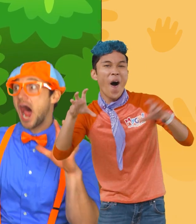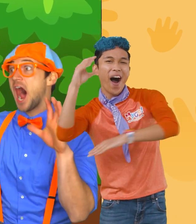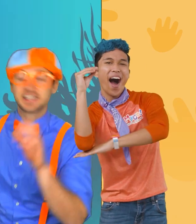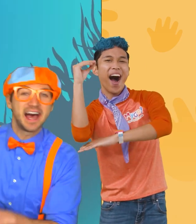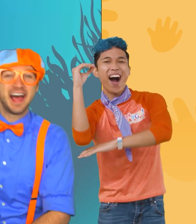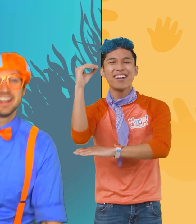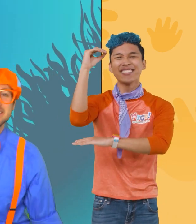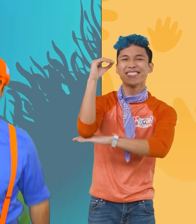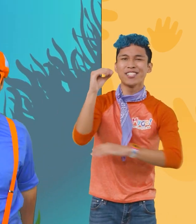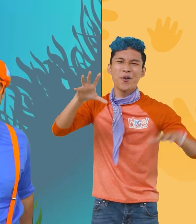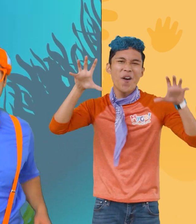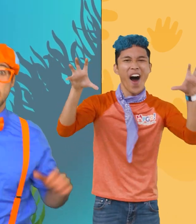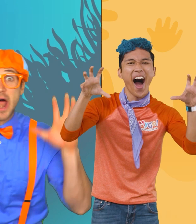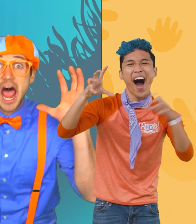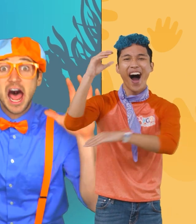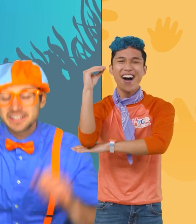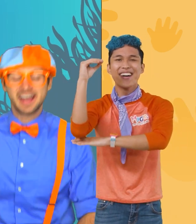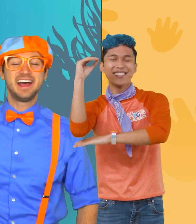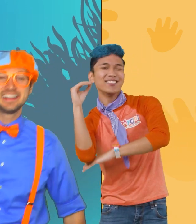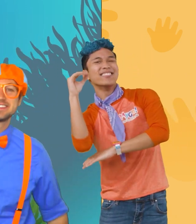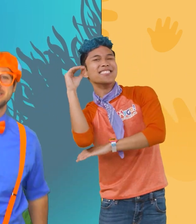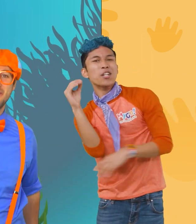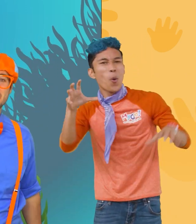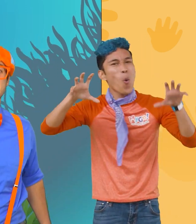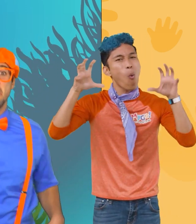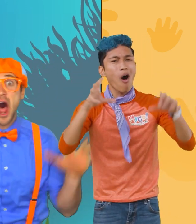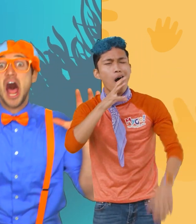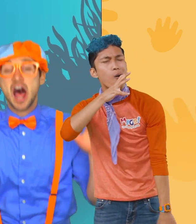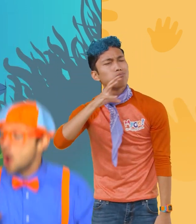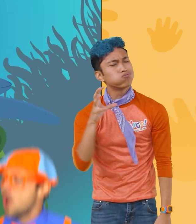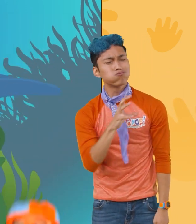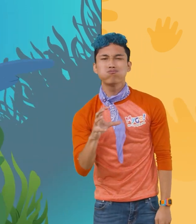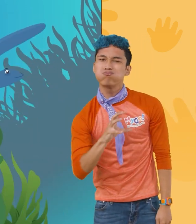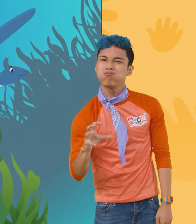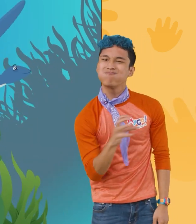dinosaurs. Dinosaurs, dinosaurs.